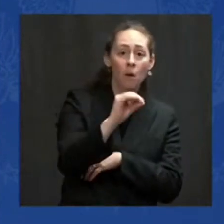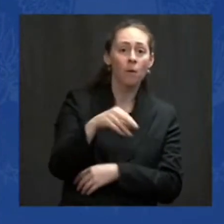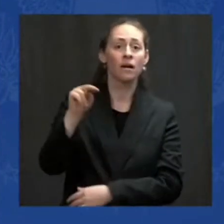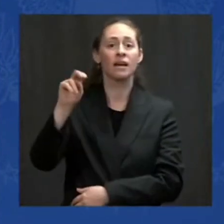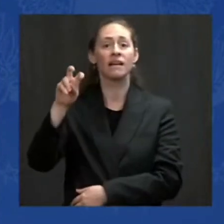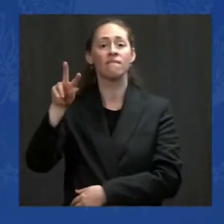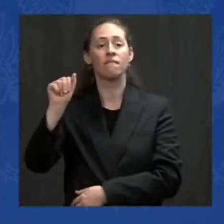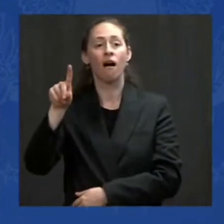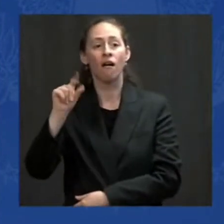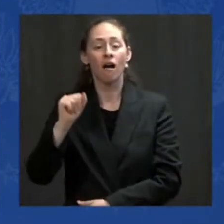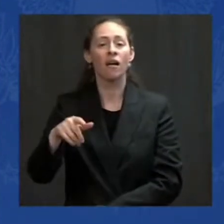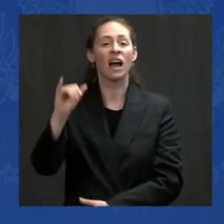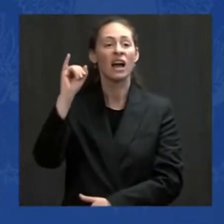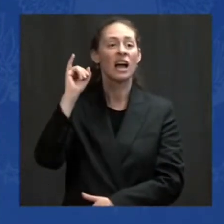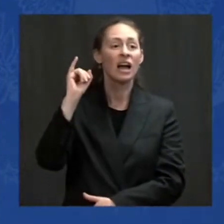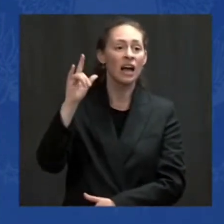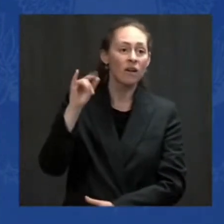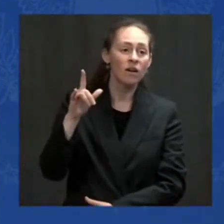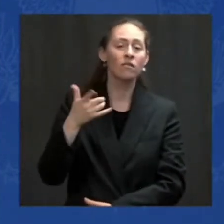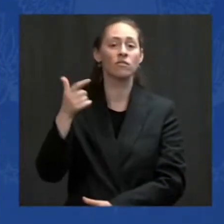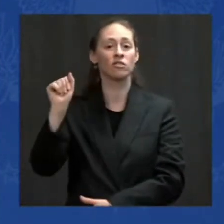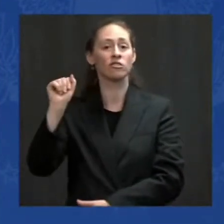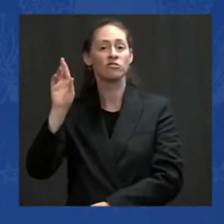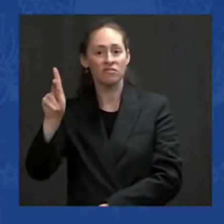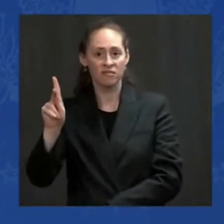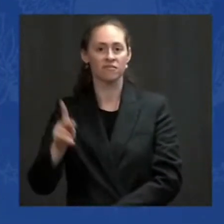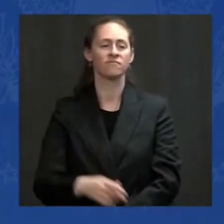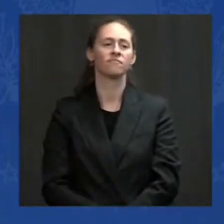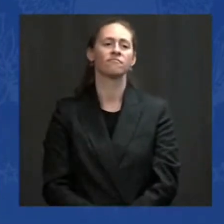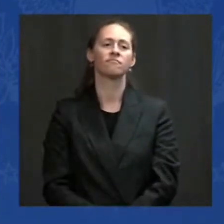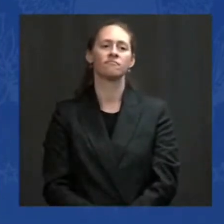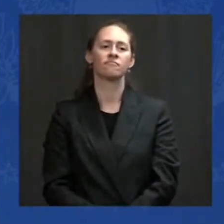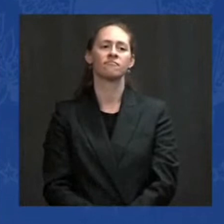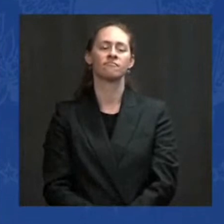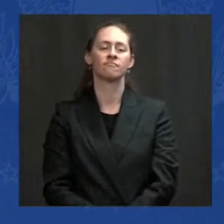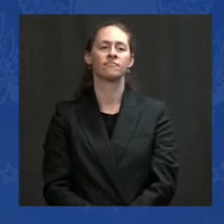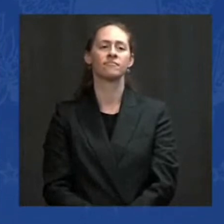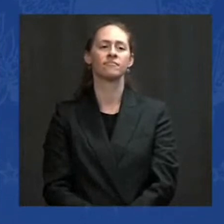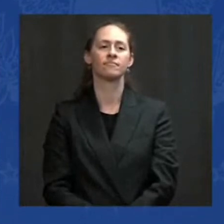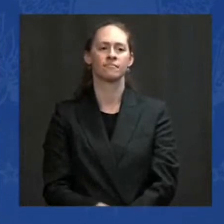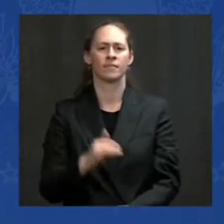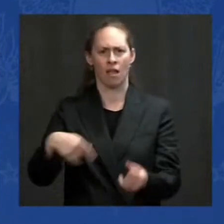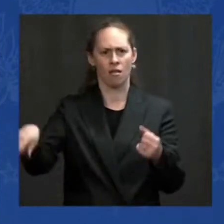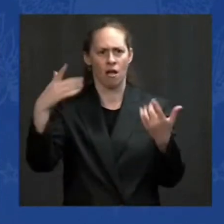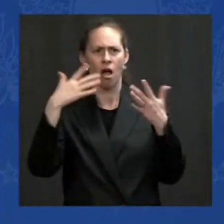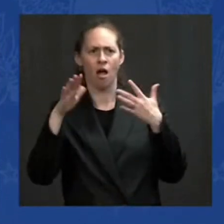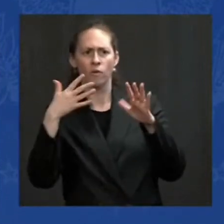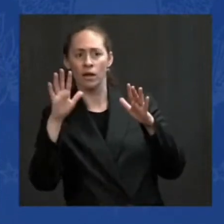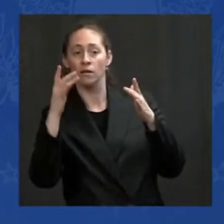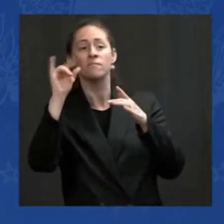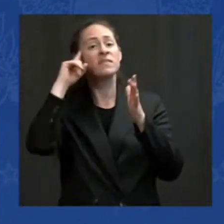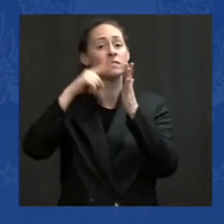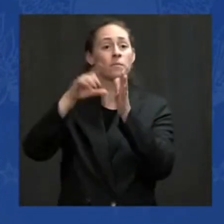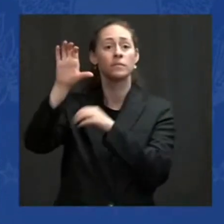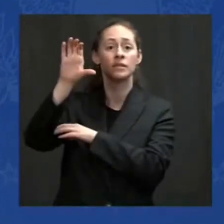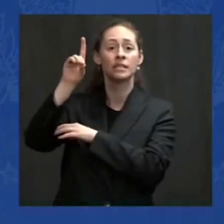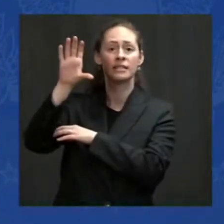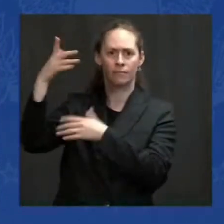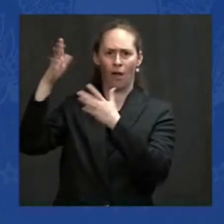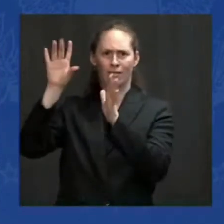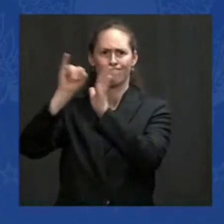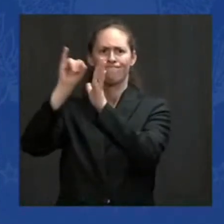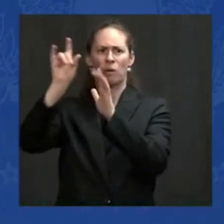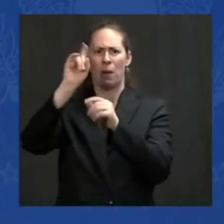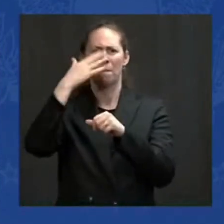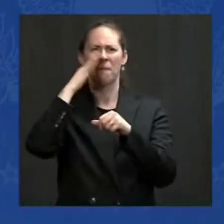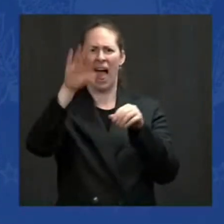Arkansas. These efforts include providing expert support from the CDC on outbreak investigations, working with local